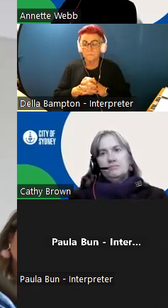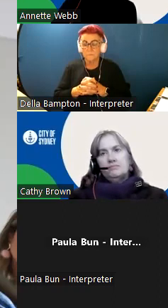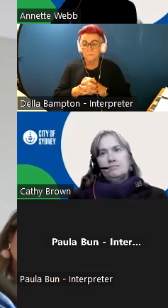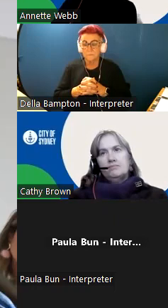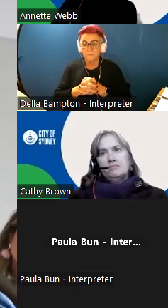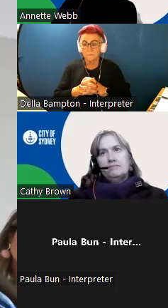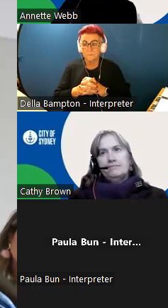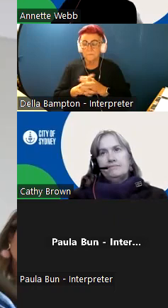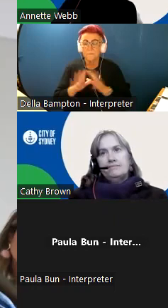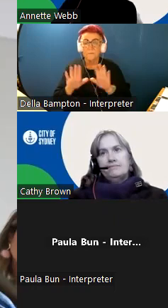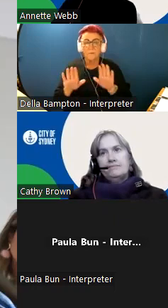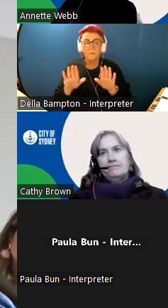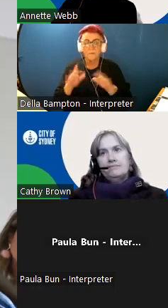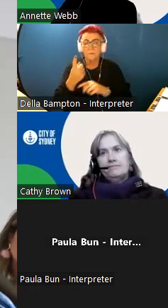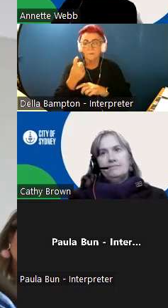Just wait one more minute.